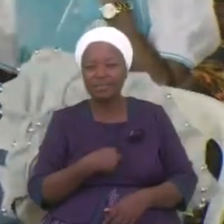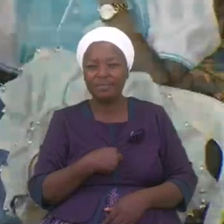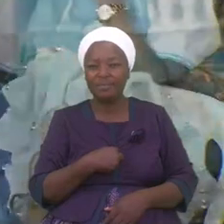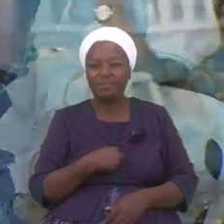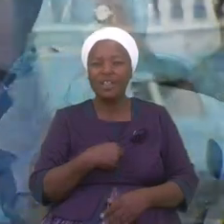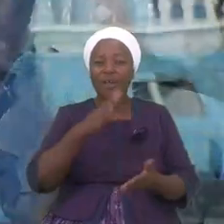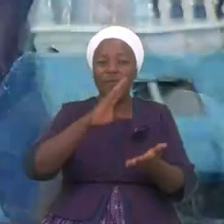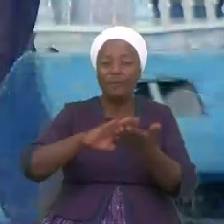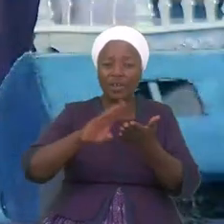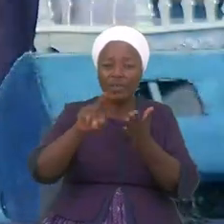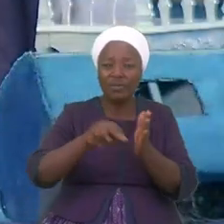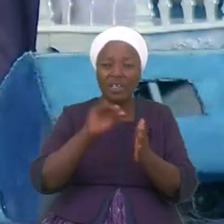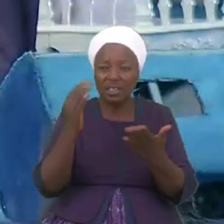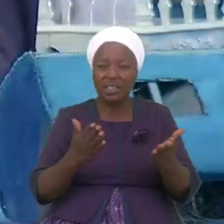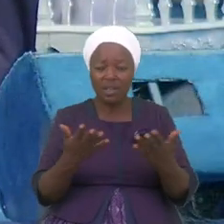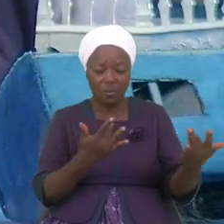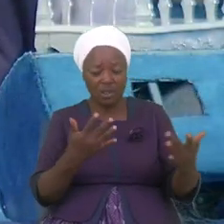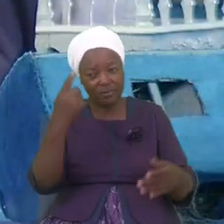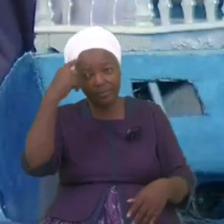Forgiveness available. Waiting for you. For me.